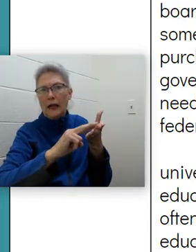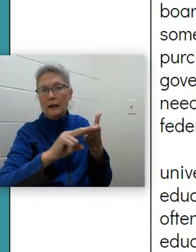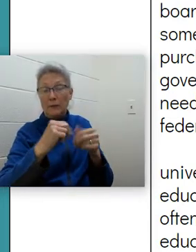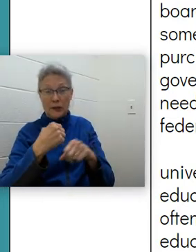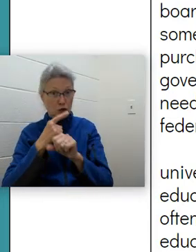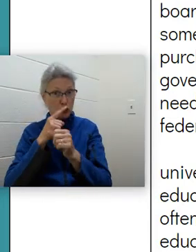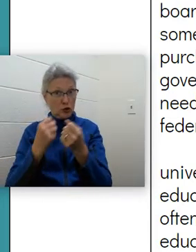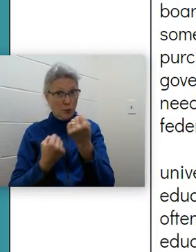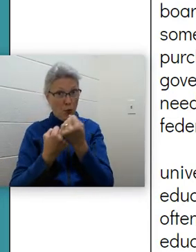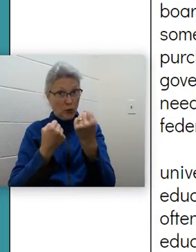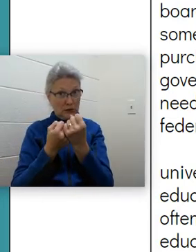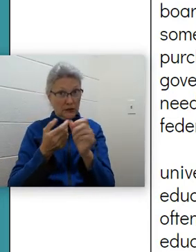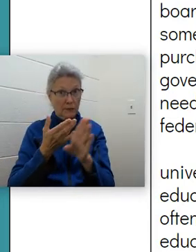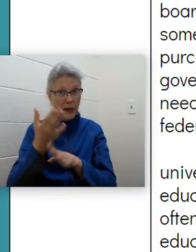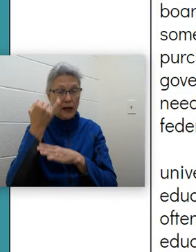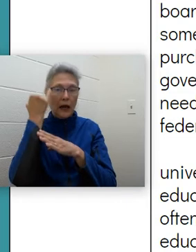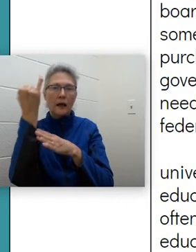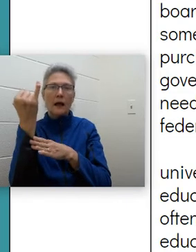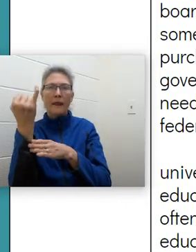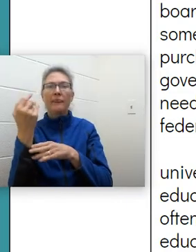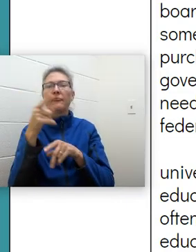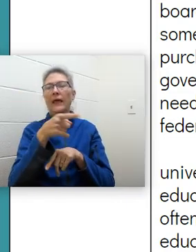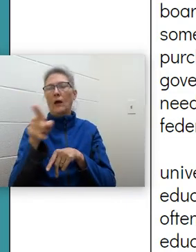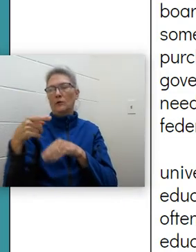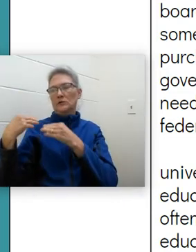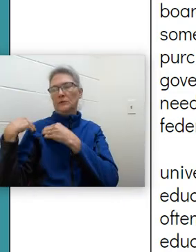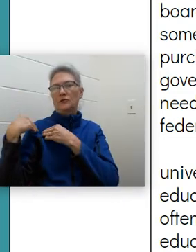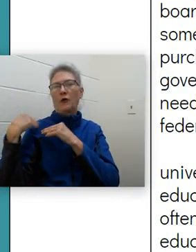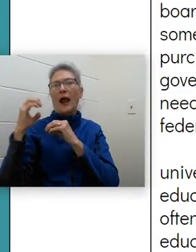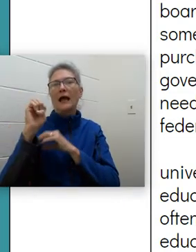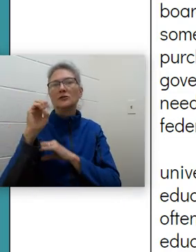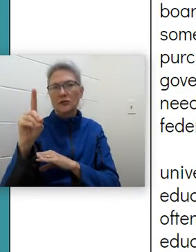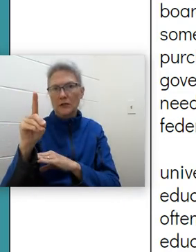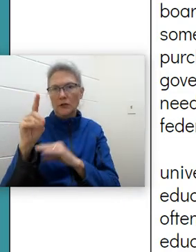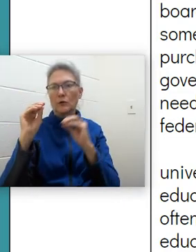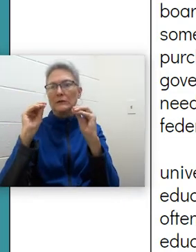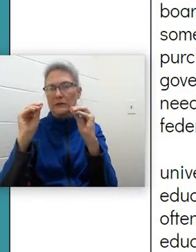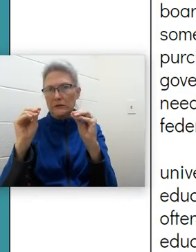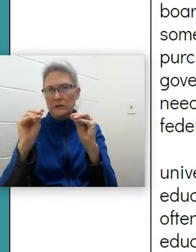supports that main idea, that they're responsible for educating its citizens.